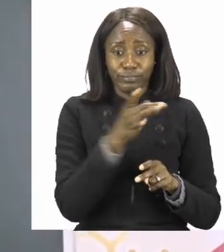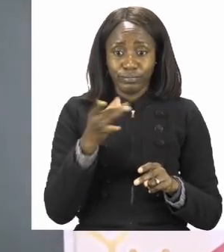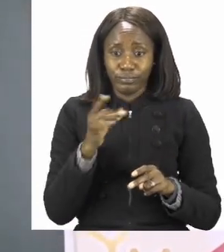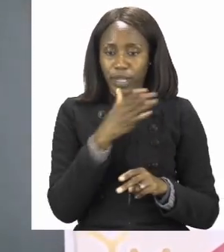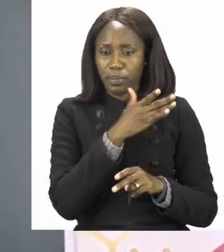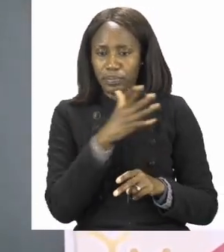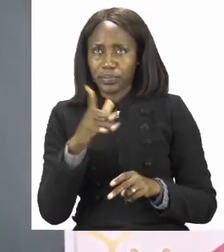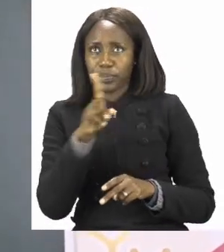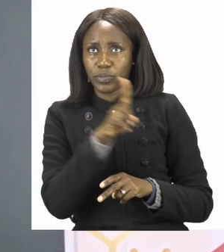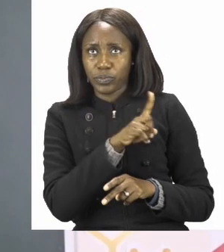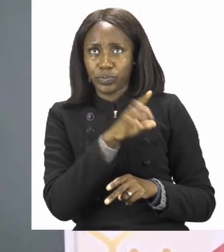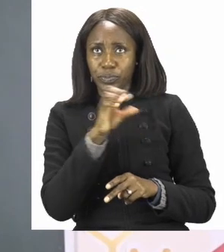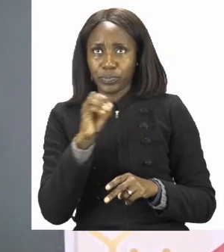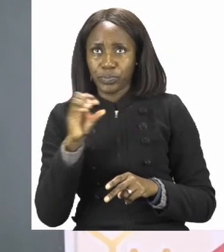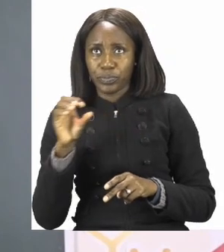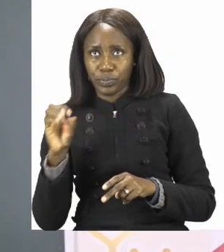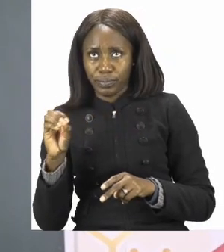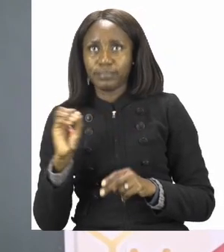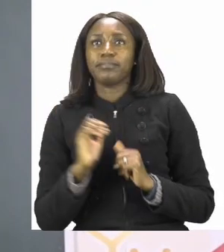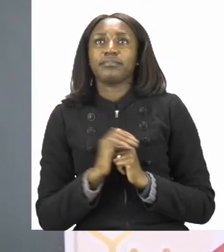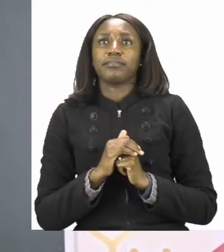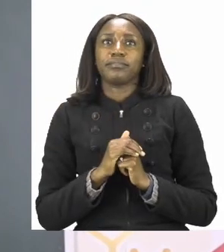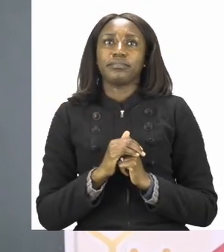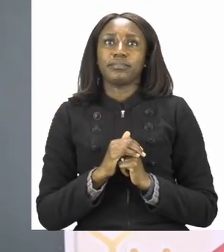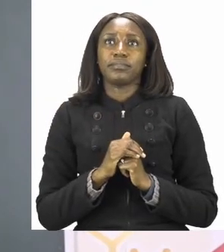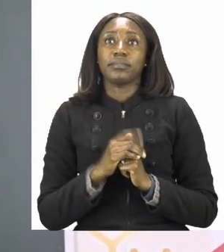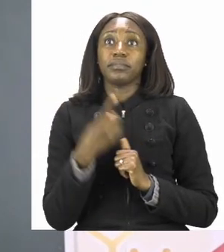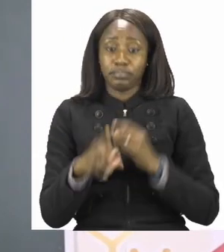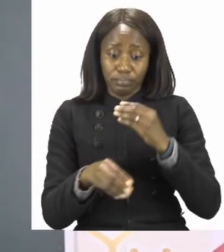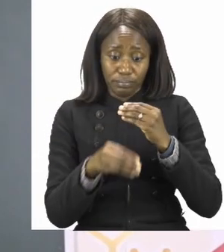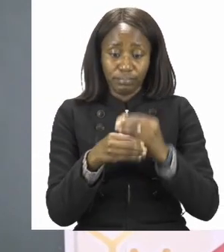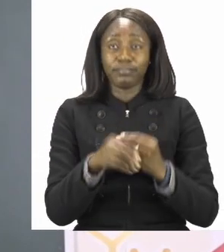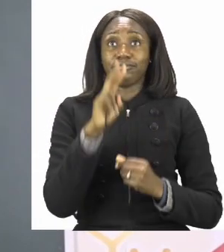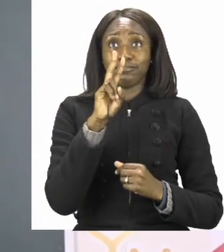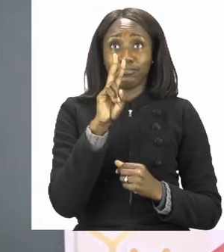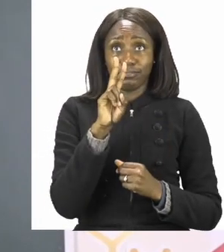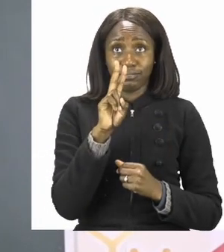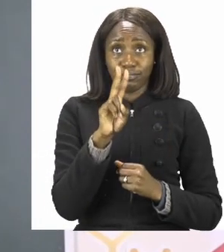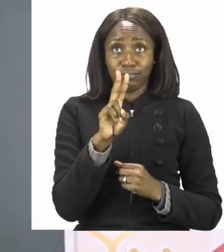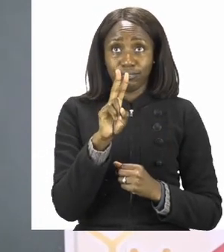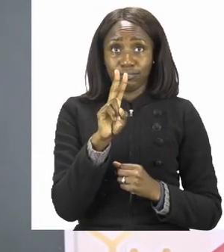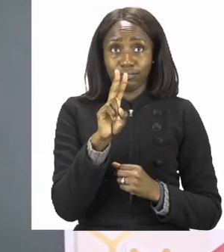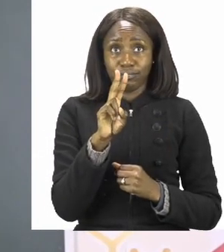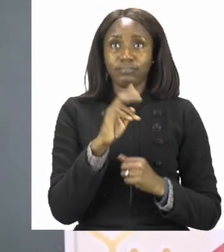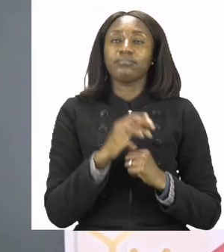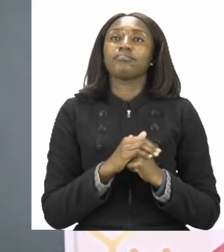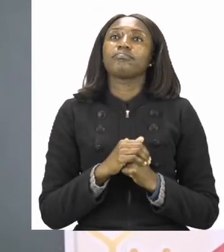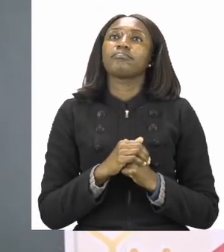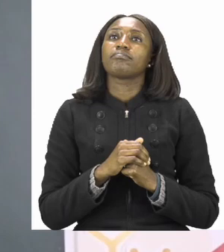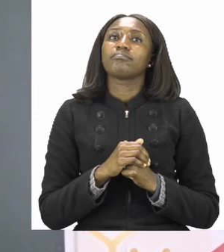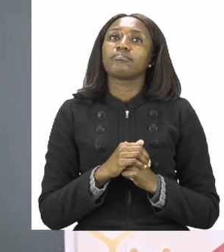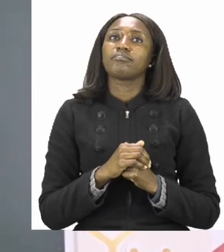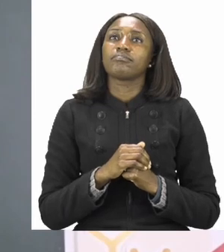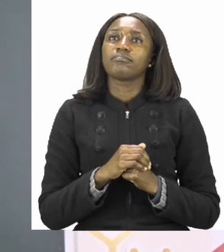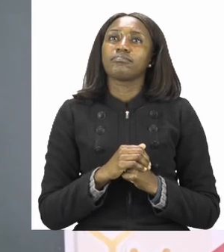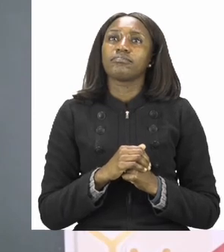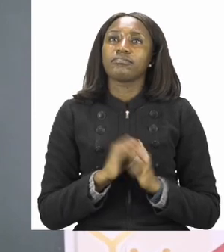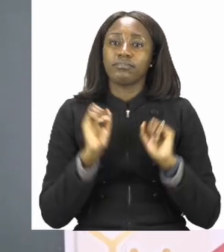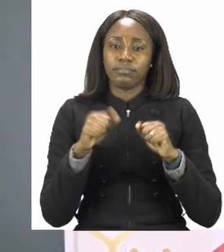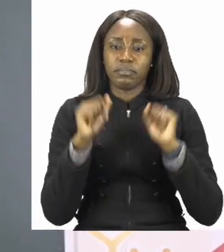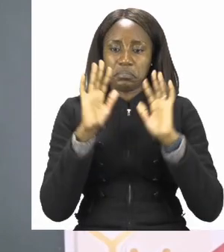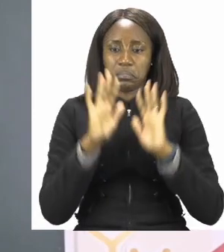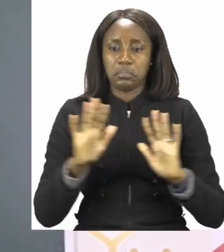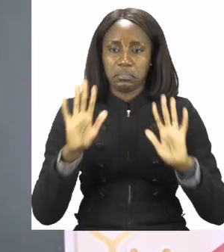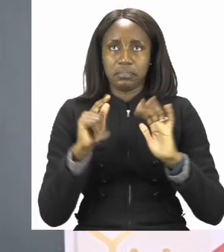you're going to count from 88 to 100. Each number you land on when you're counting in